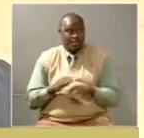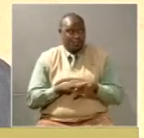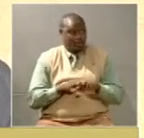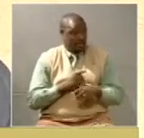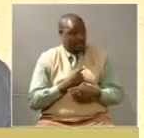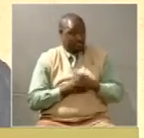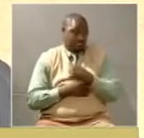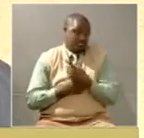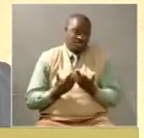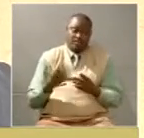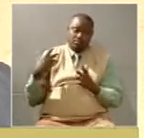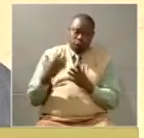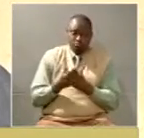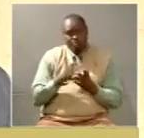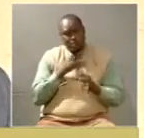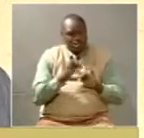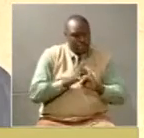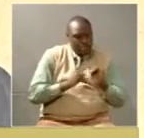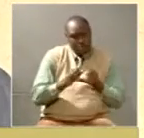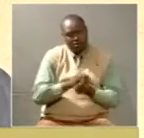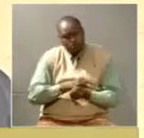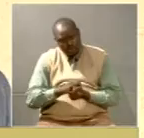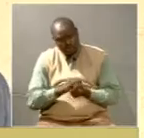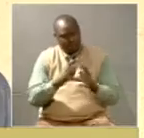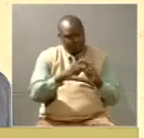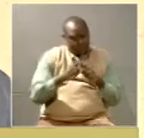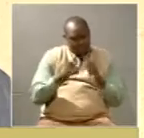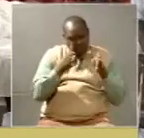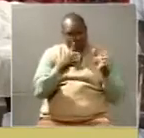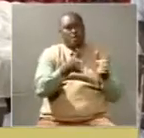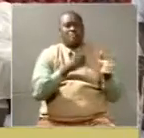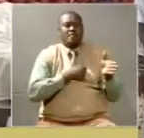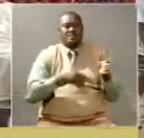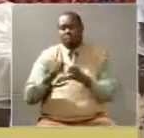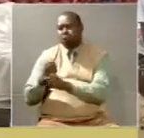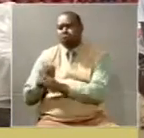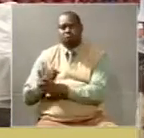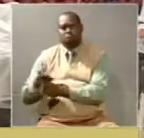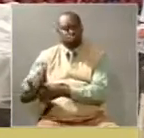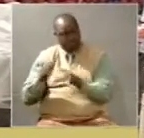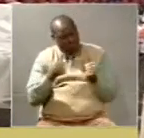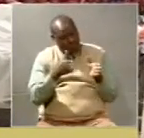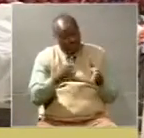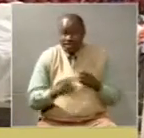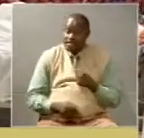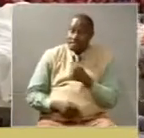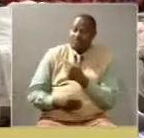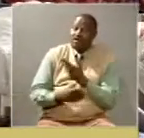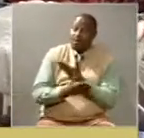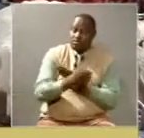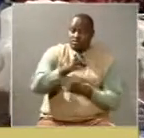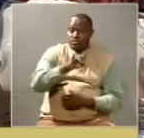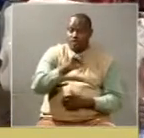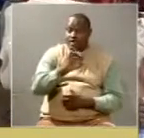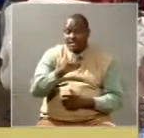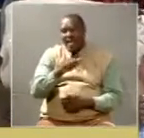njoza okumulabirira ebiseera byonna mpimalirawo. Joyce is among the 25 patients that